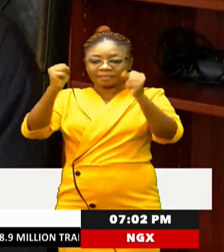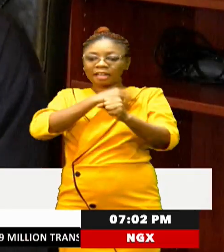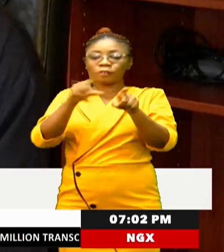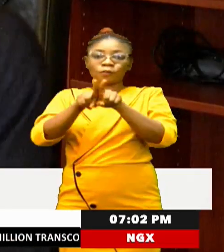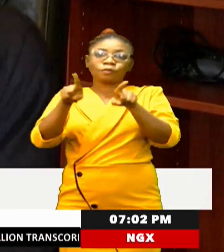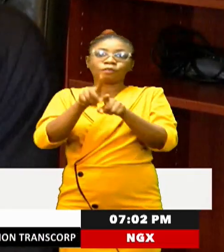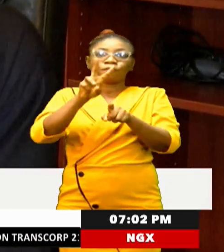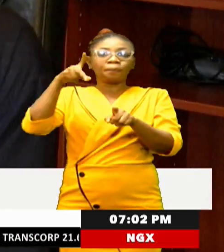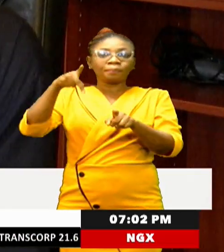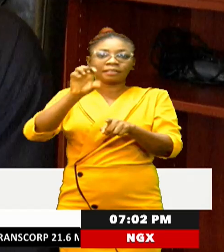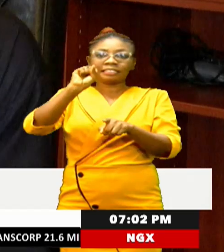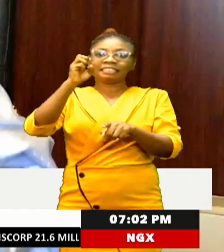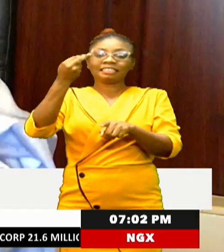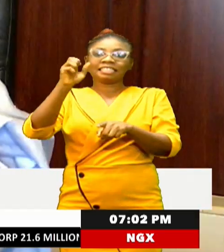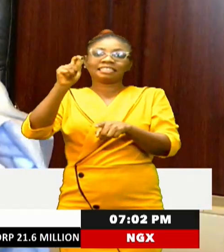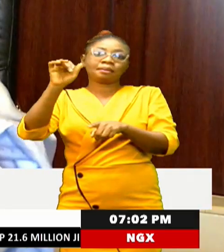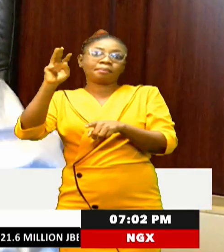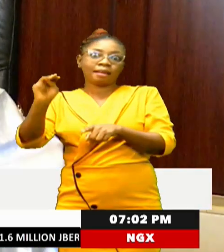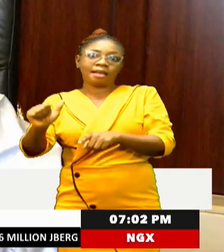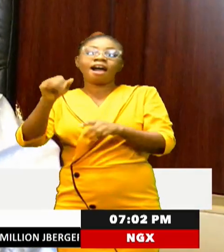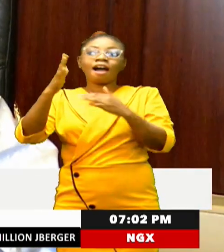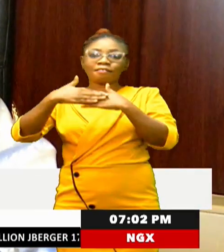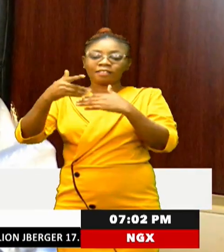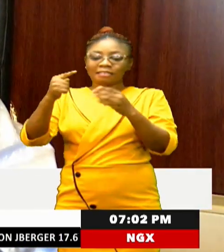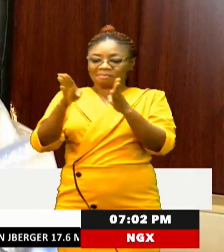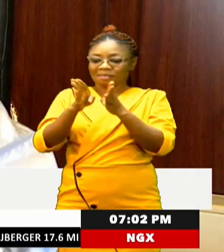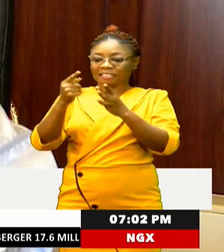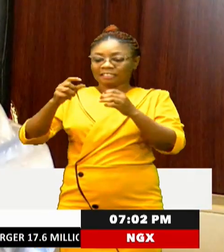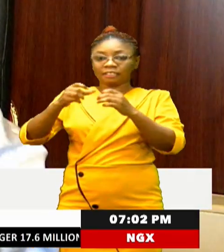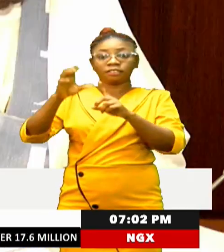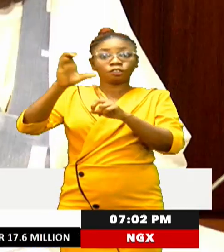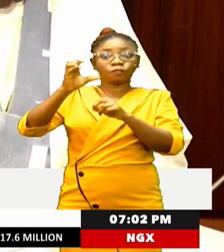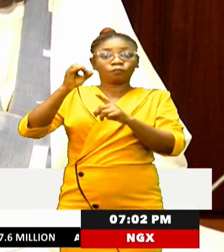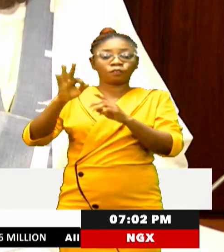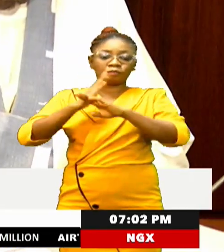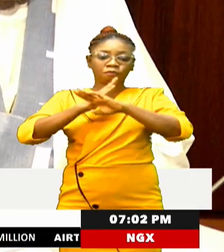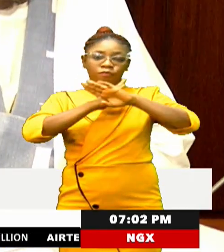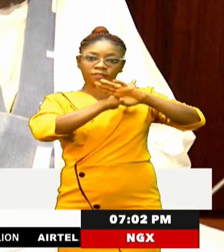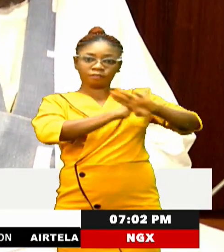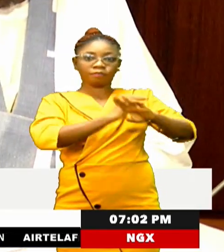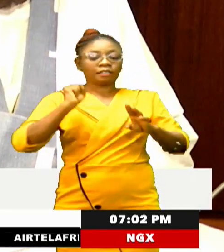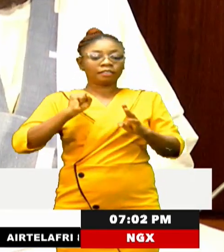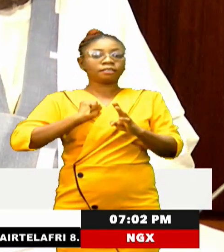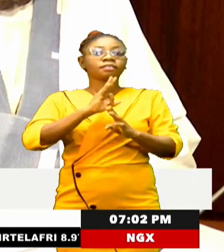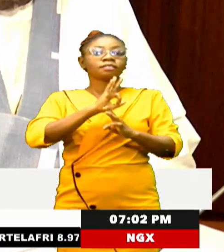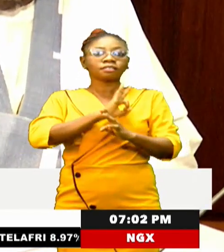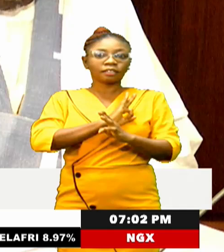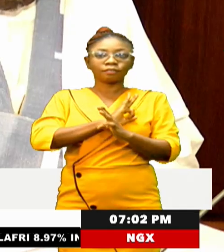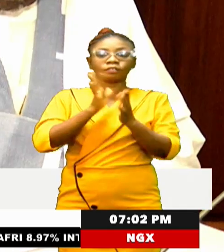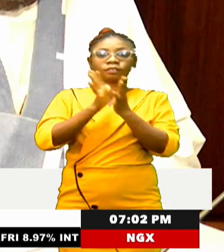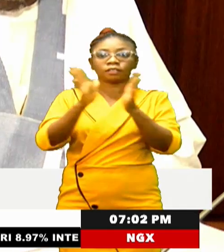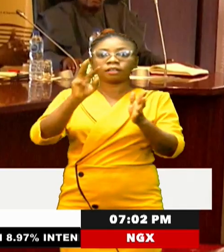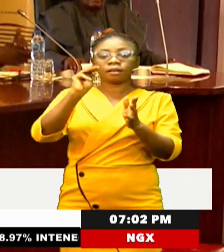President Kashim Shettima. And after the meeting, the Chief of Defense Staff, General Christopher Musa, briefed State